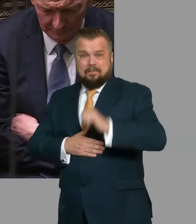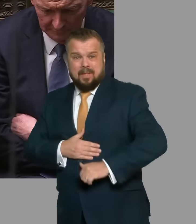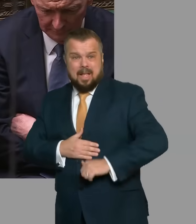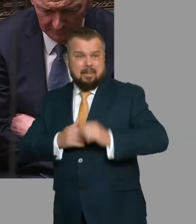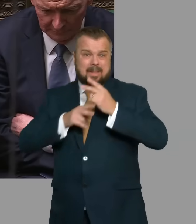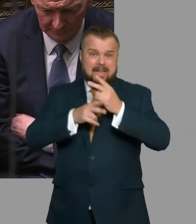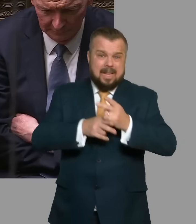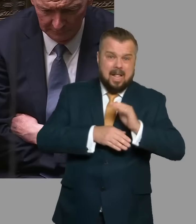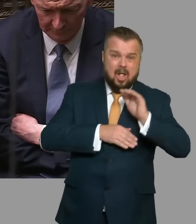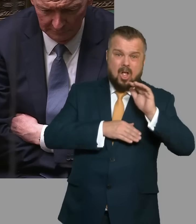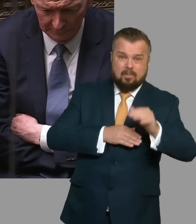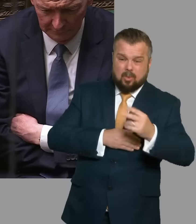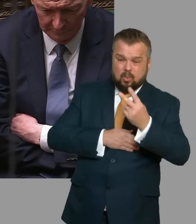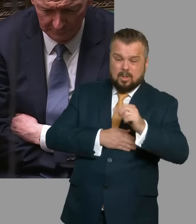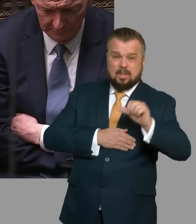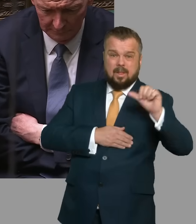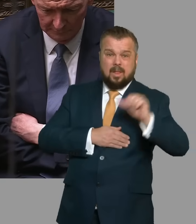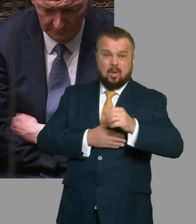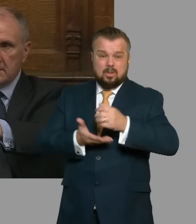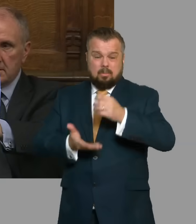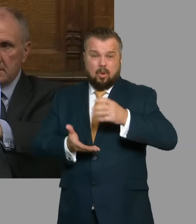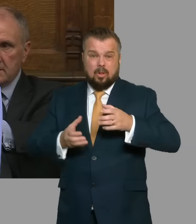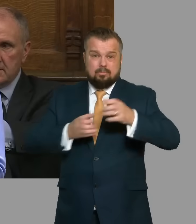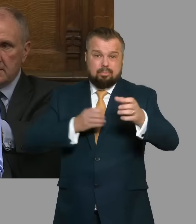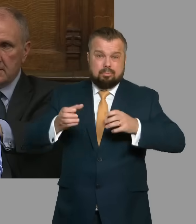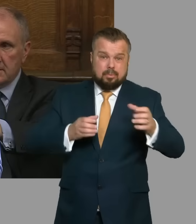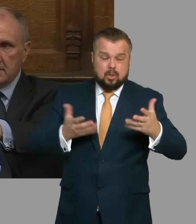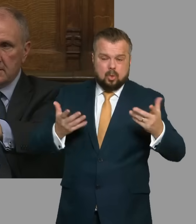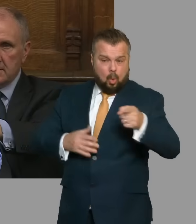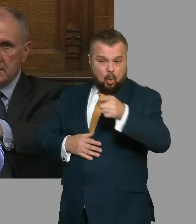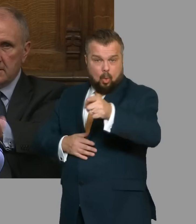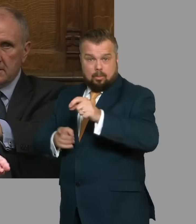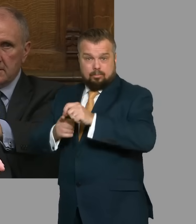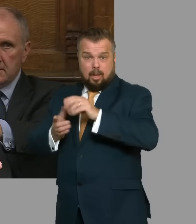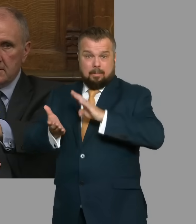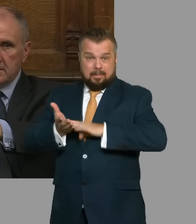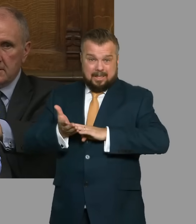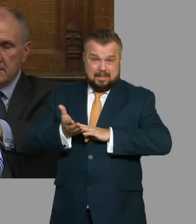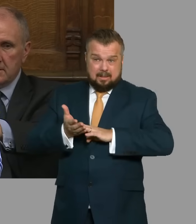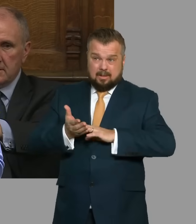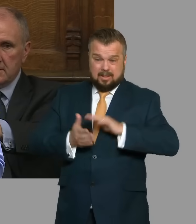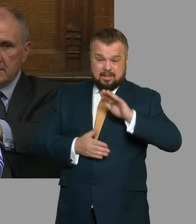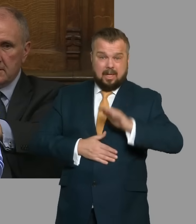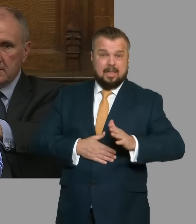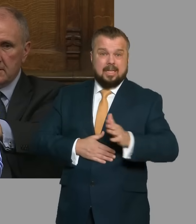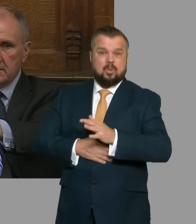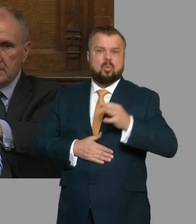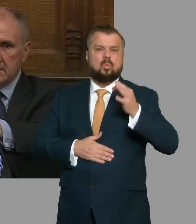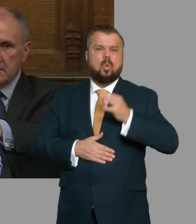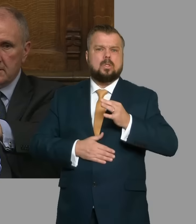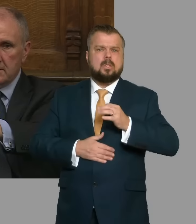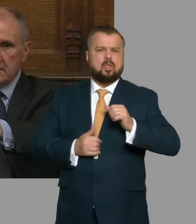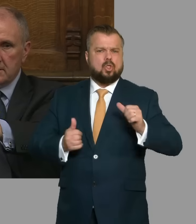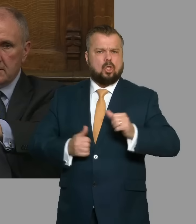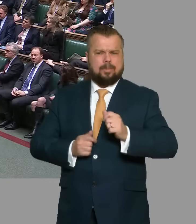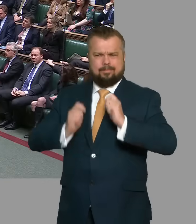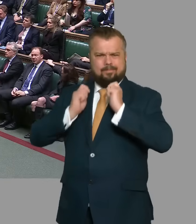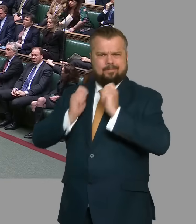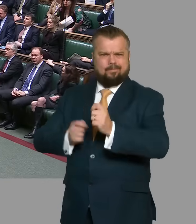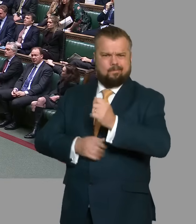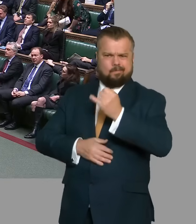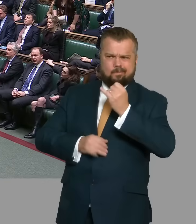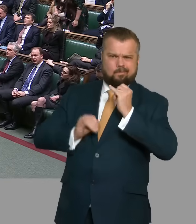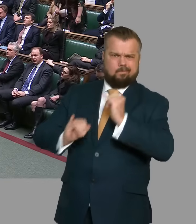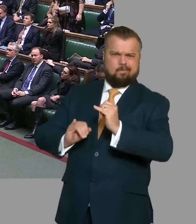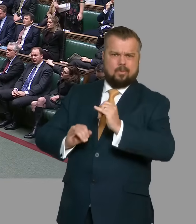Yes. And has he, like many of my constituents and many of our colleagues, lost confidence in South East Water's Chief Executive? Prime